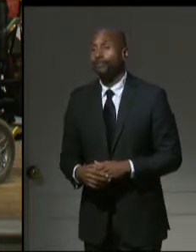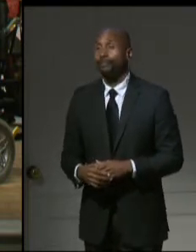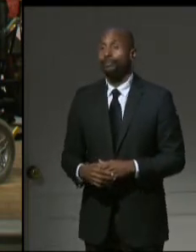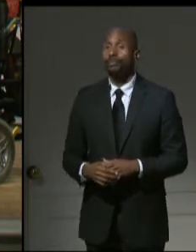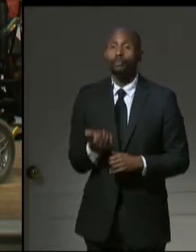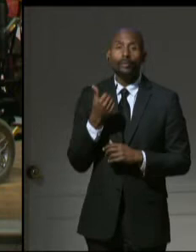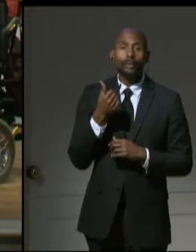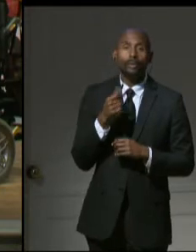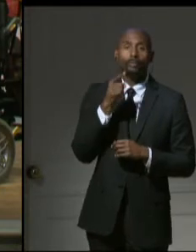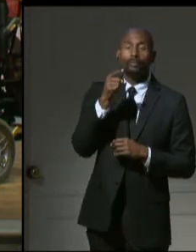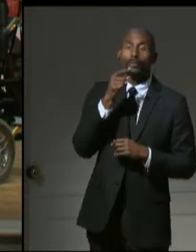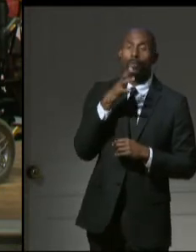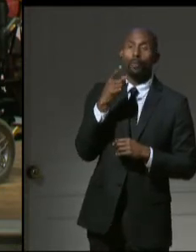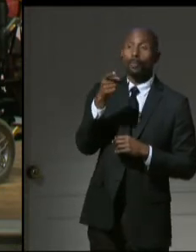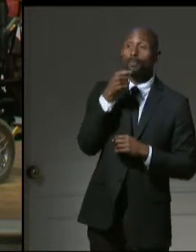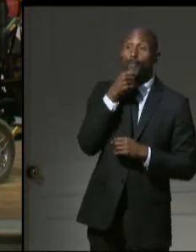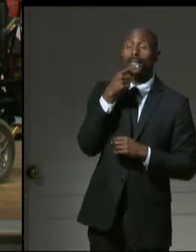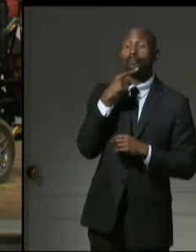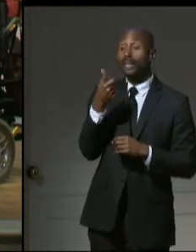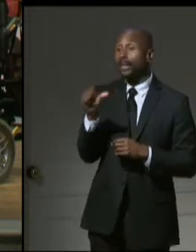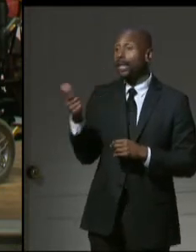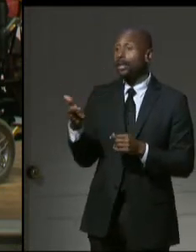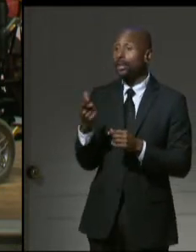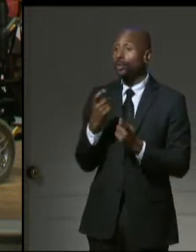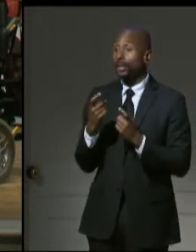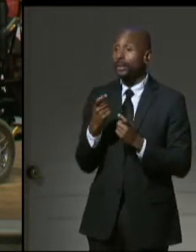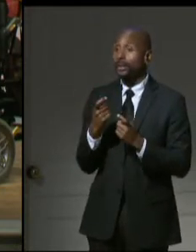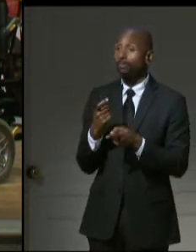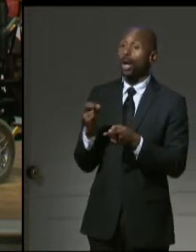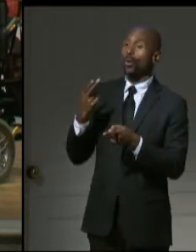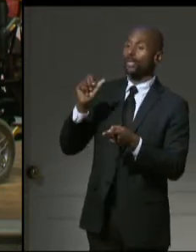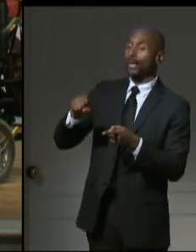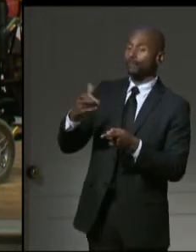Any other questions? Oh, yep.